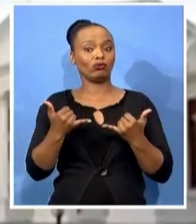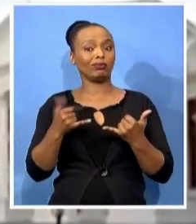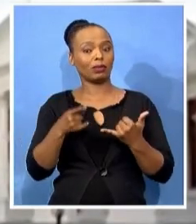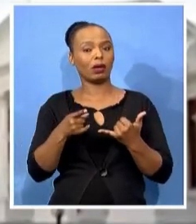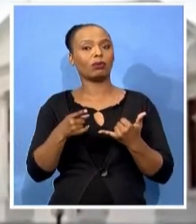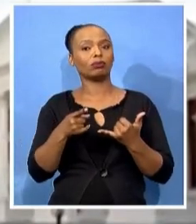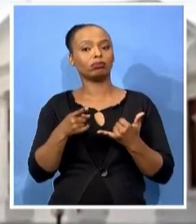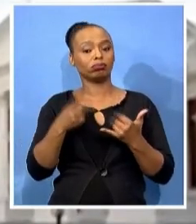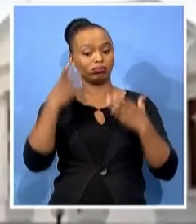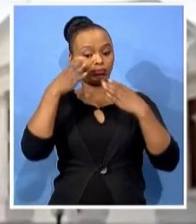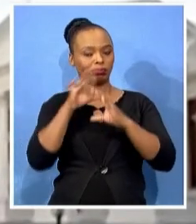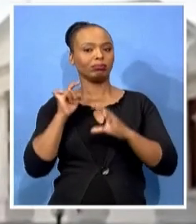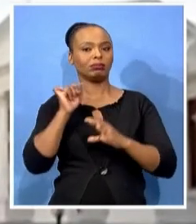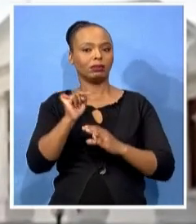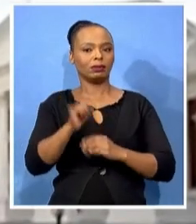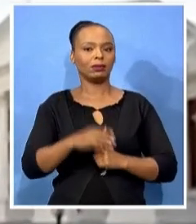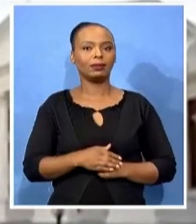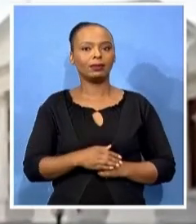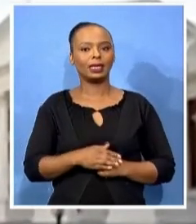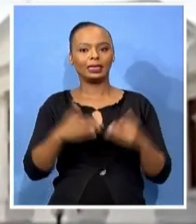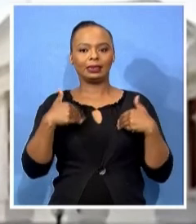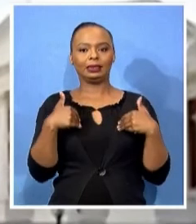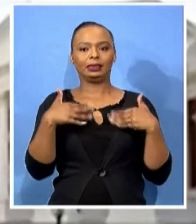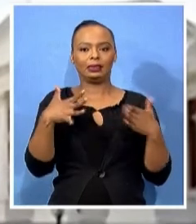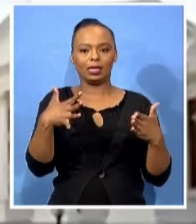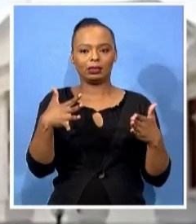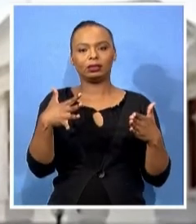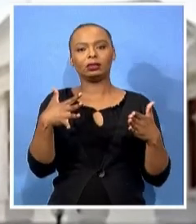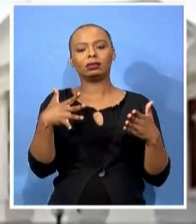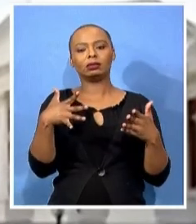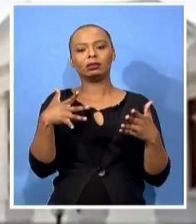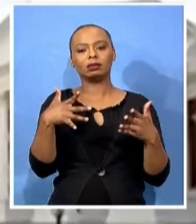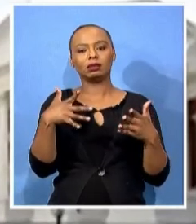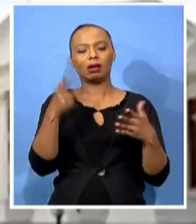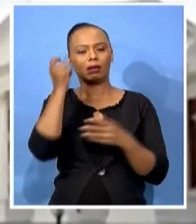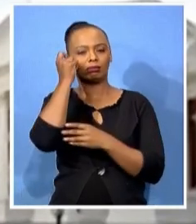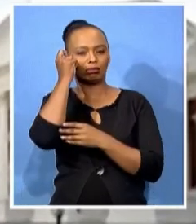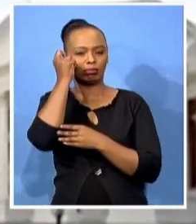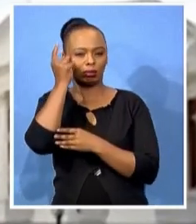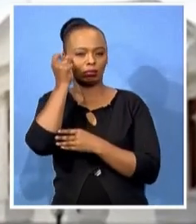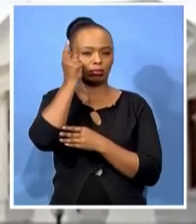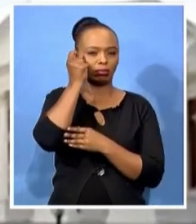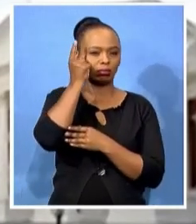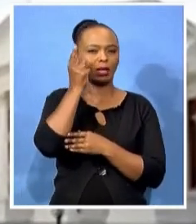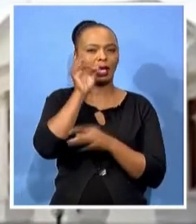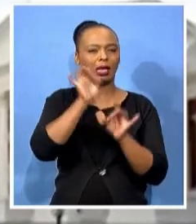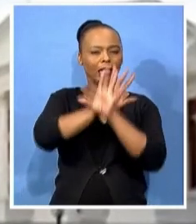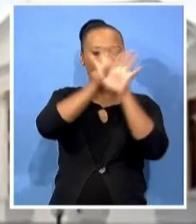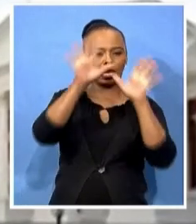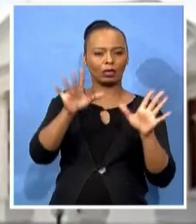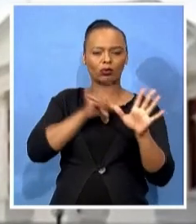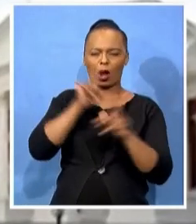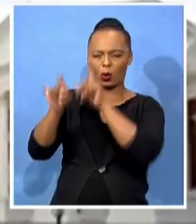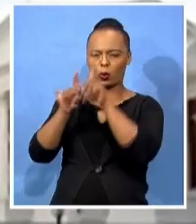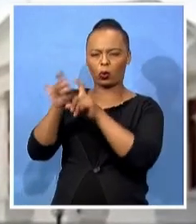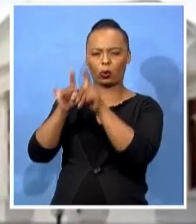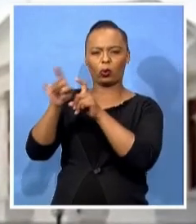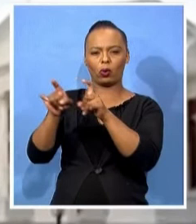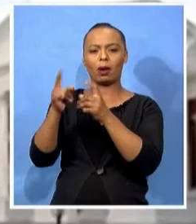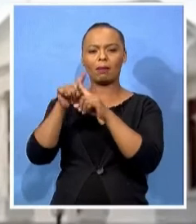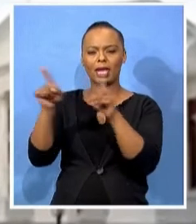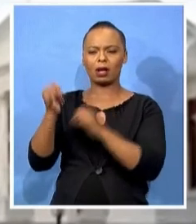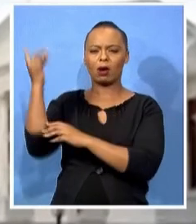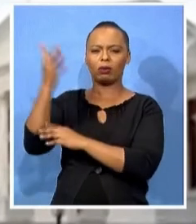formulate already our clarity-seeking questions to you, even based on what we have just said. But let us then move